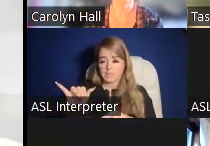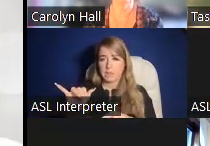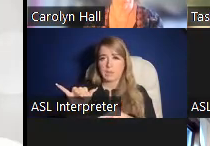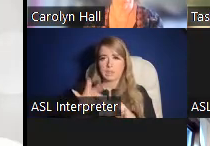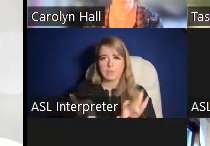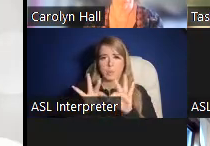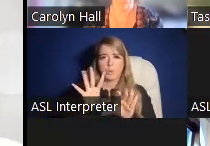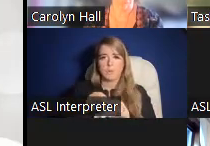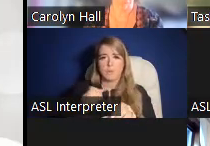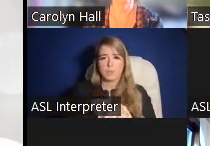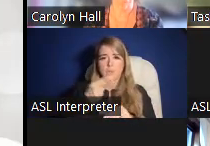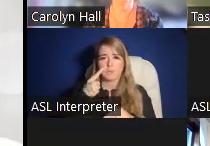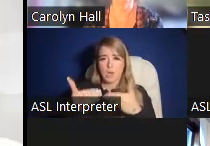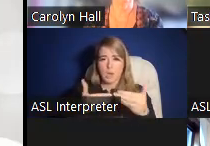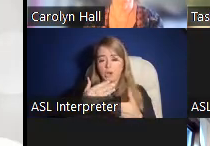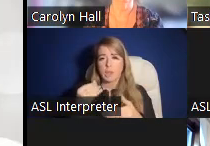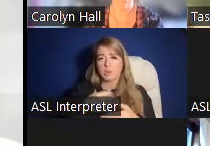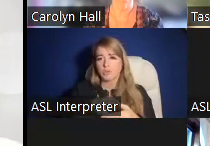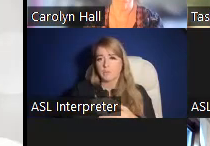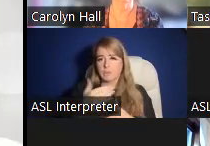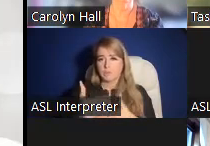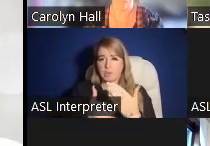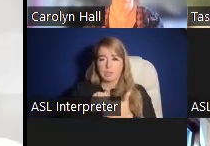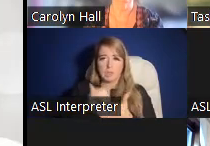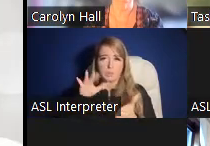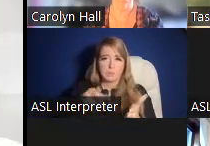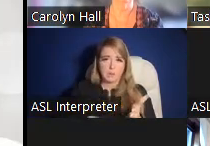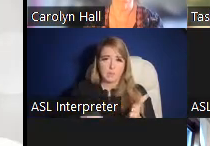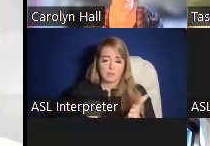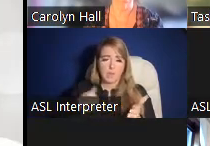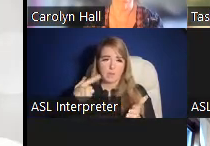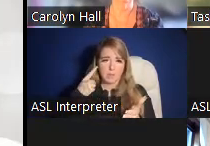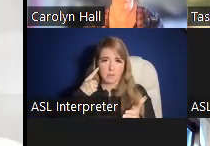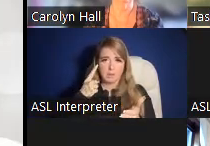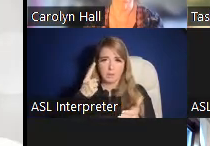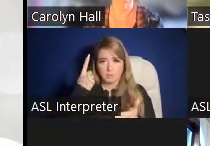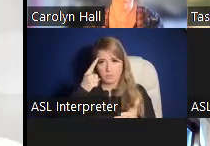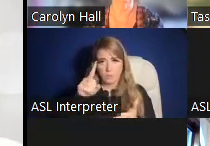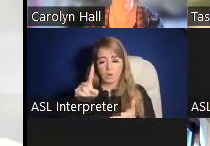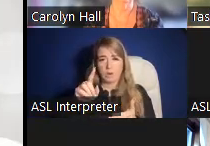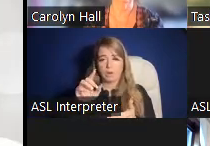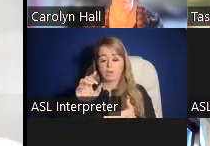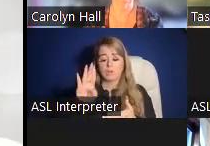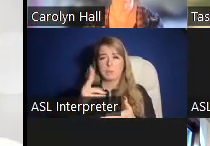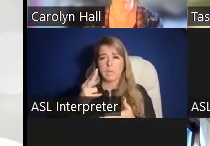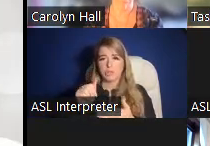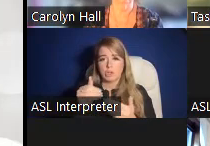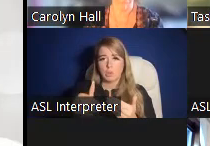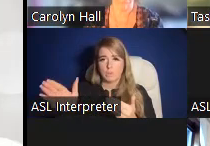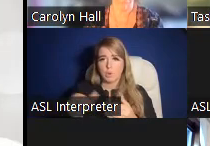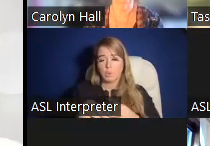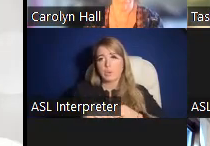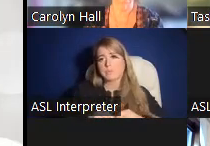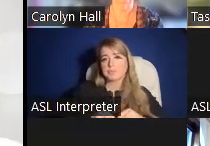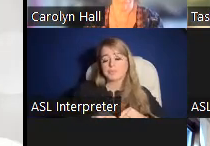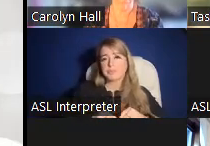but also for the grievance process would be valuable, I think, for the BHA going forward.